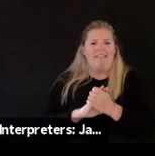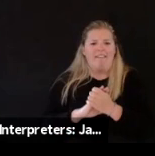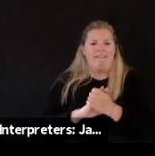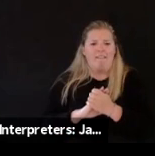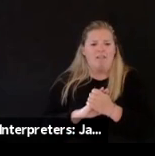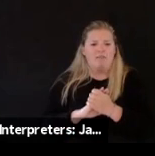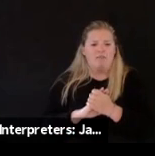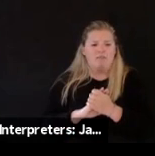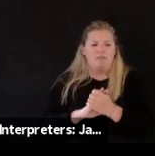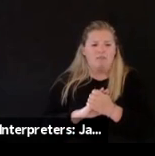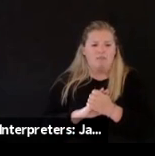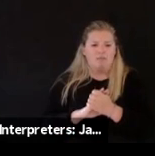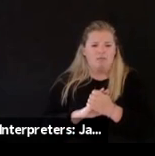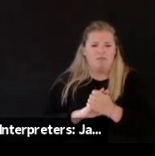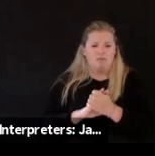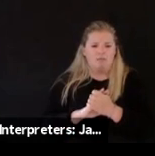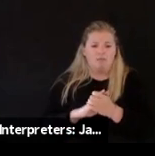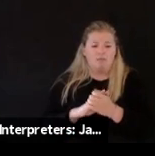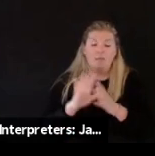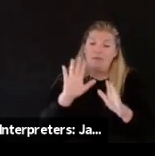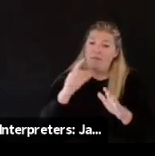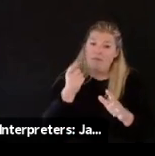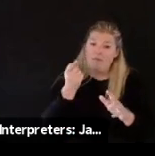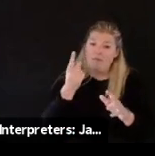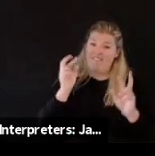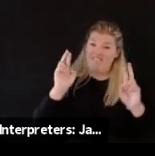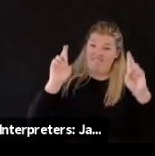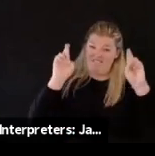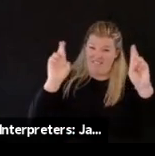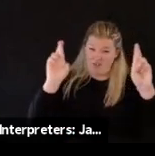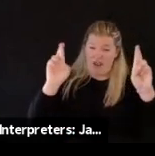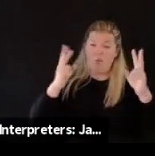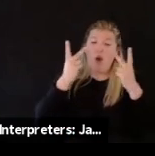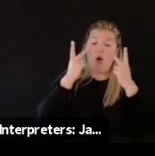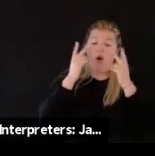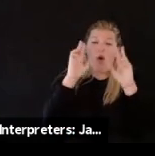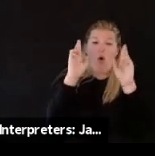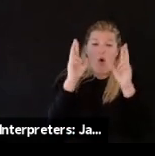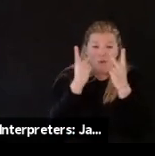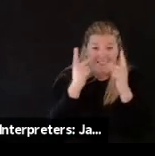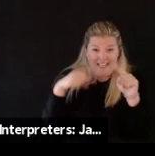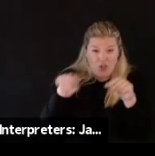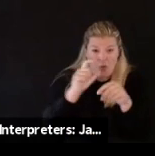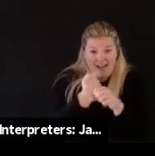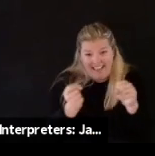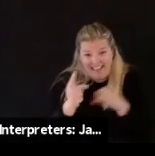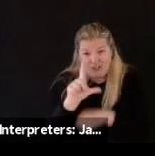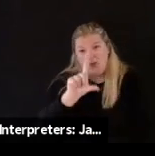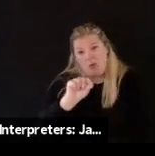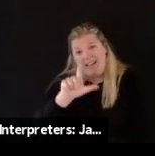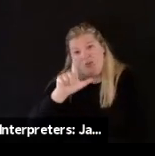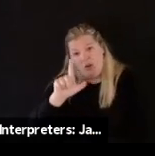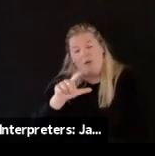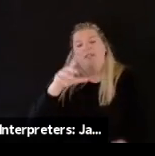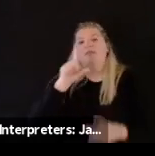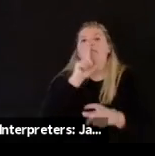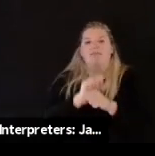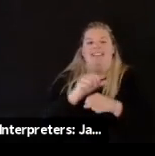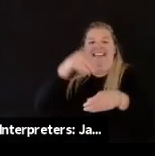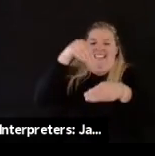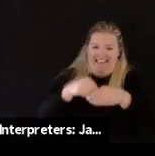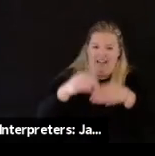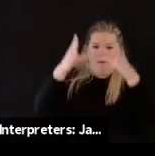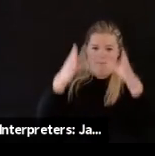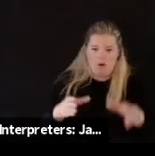final thought, fingers crossed, we do hope to see you next year in 2021 in person, August